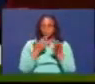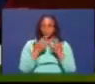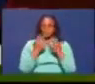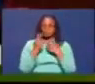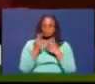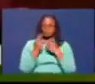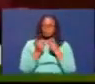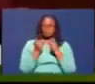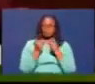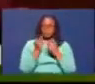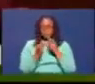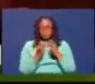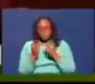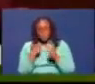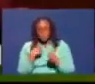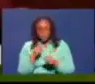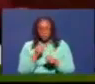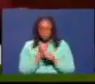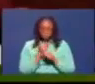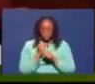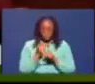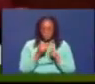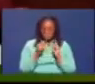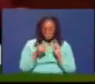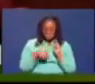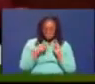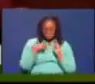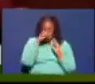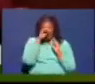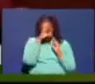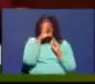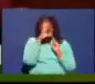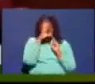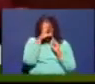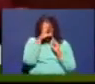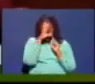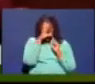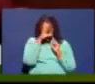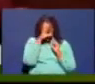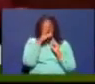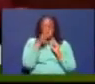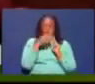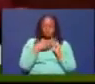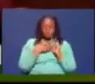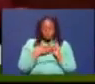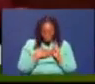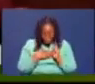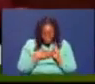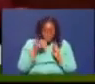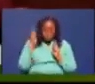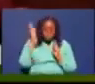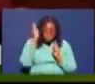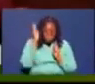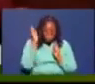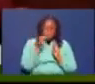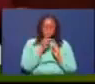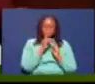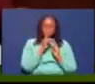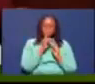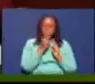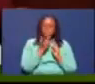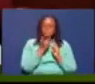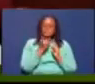233. We can do that. But I'm surprised that Honorable Duale can say this while when all those many times were going on, he